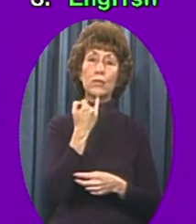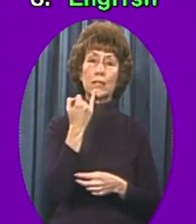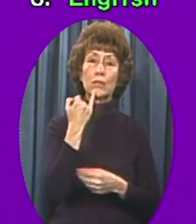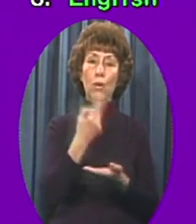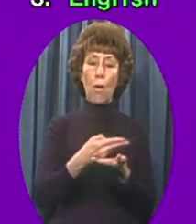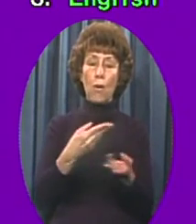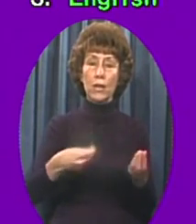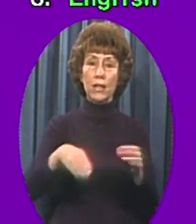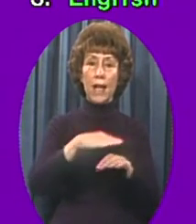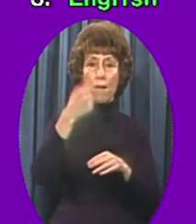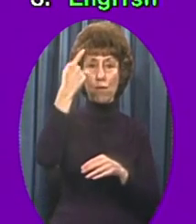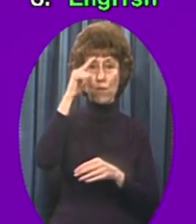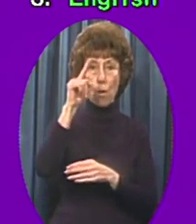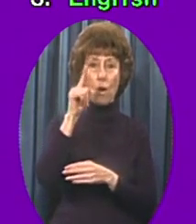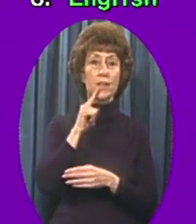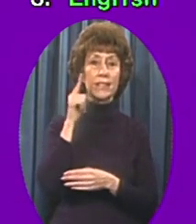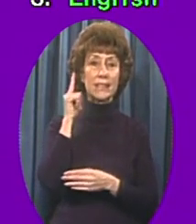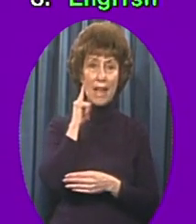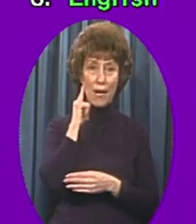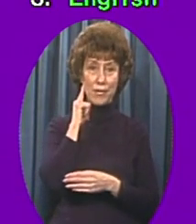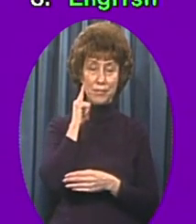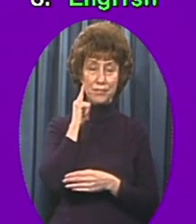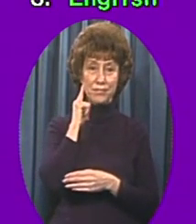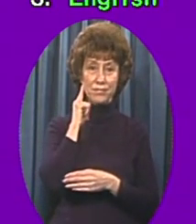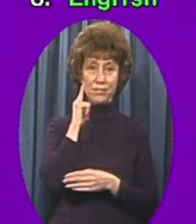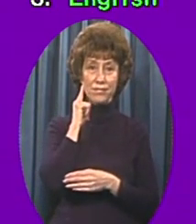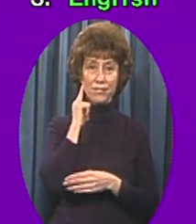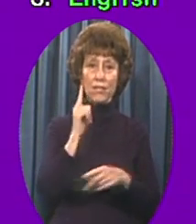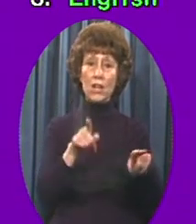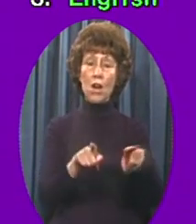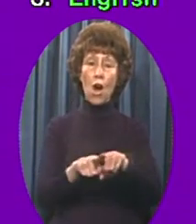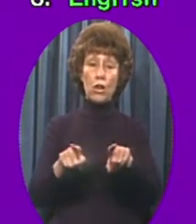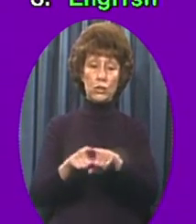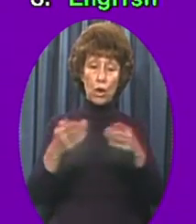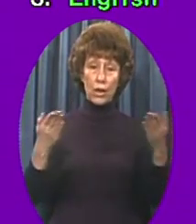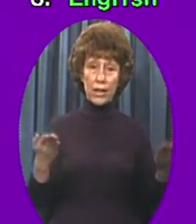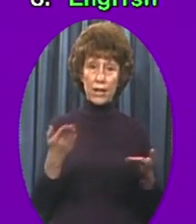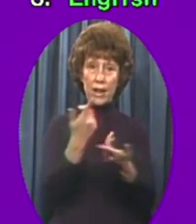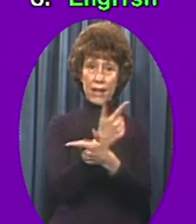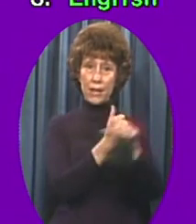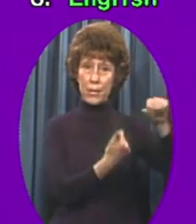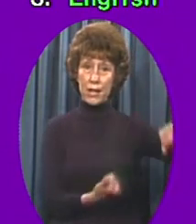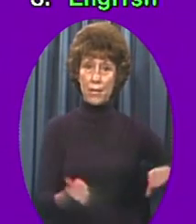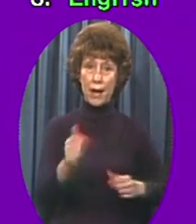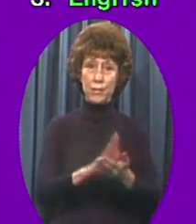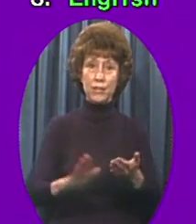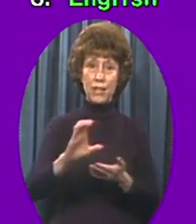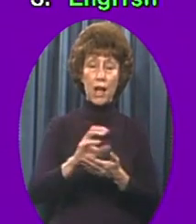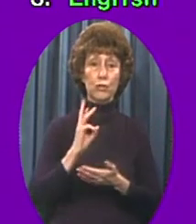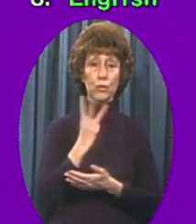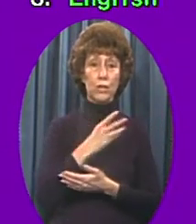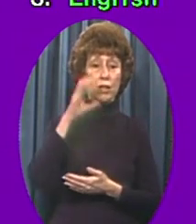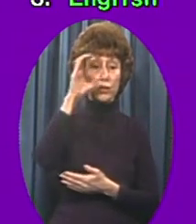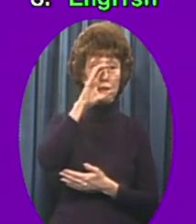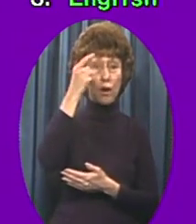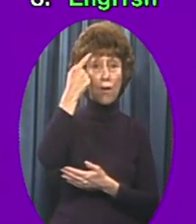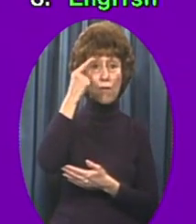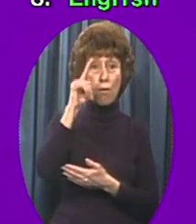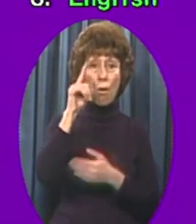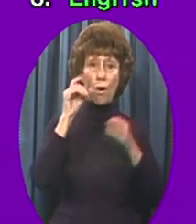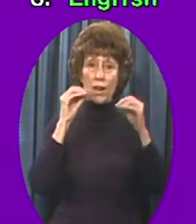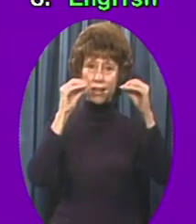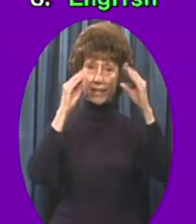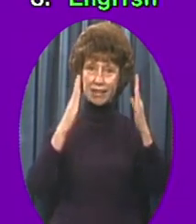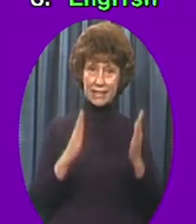believe in what we believe in, committed to what we're committed to. If you have a PhD, that helps, from an accredited school or a